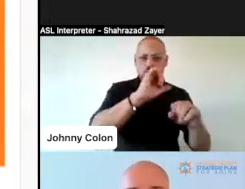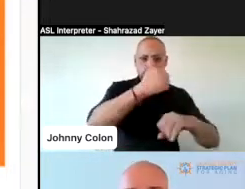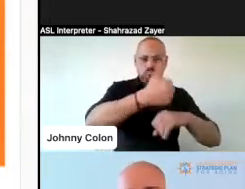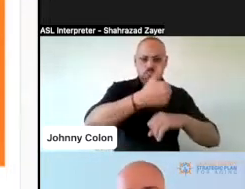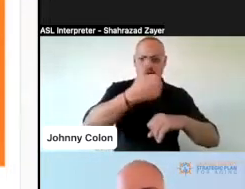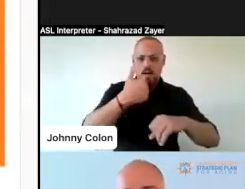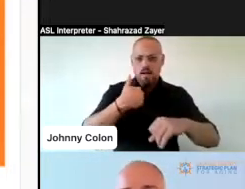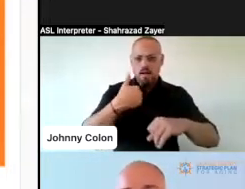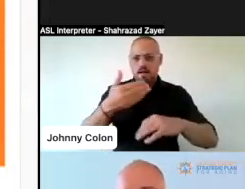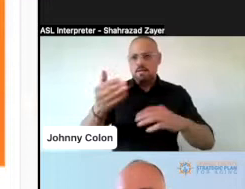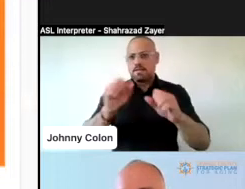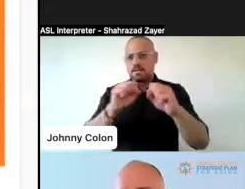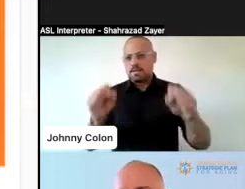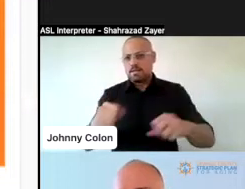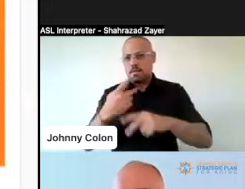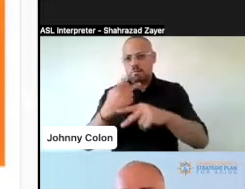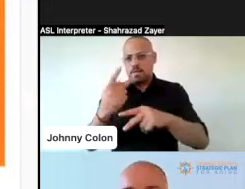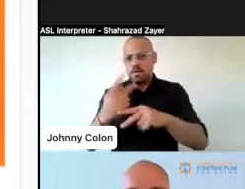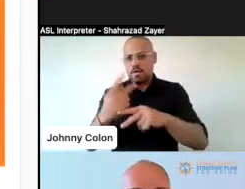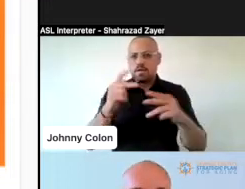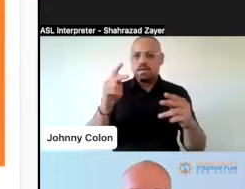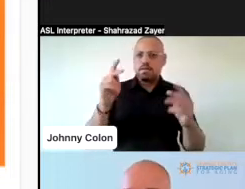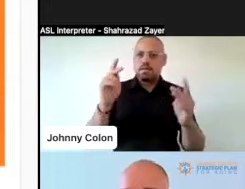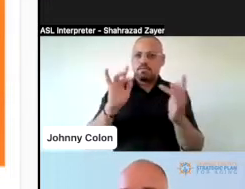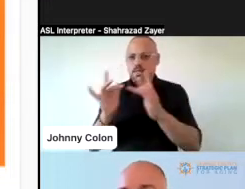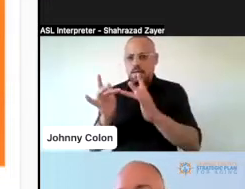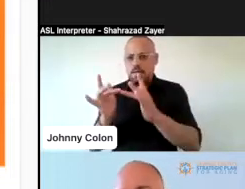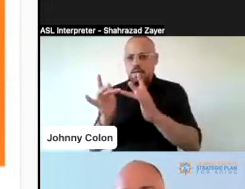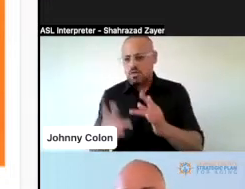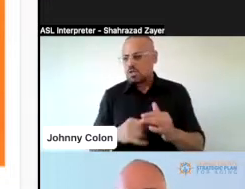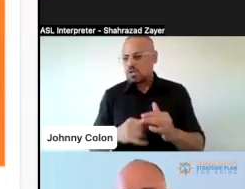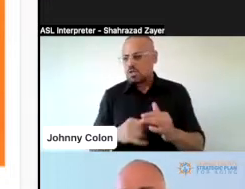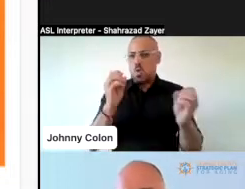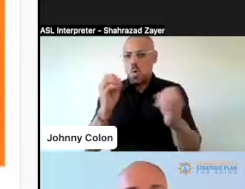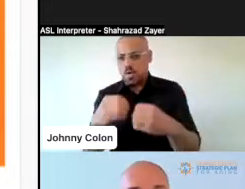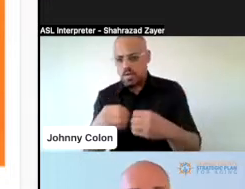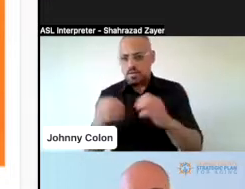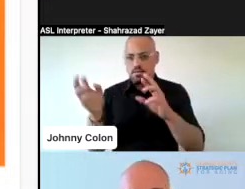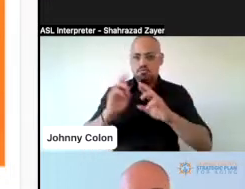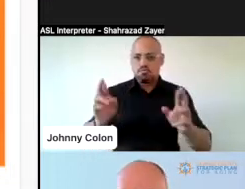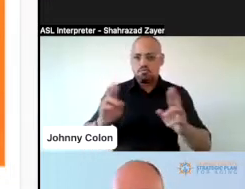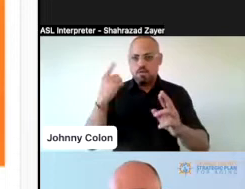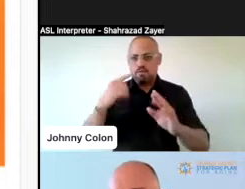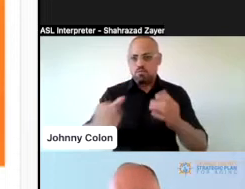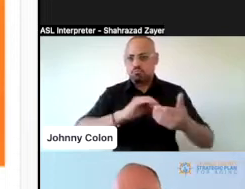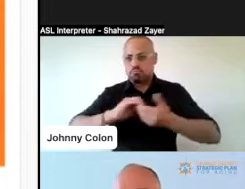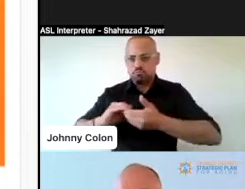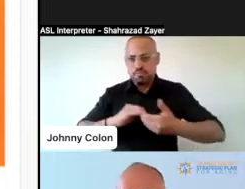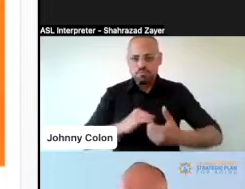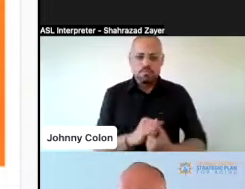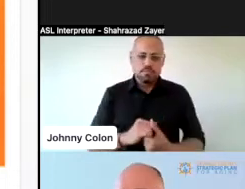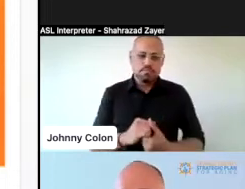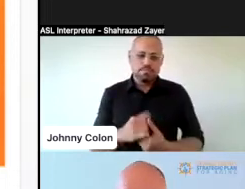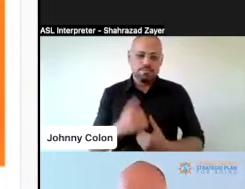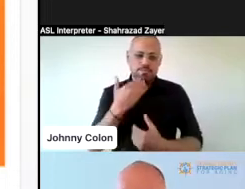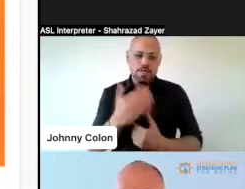our system of care, its web of data and organizations, and it is ready for further collaboration. Thank